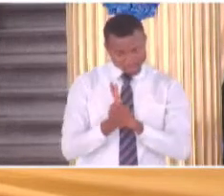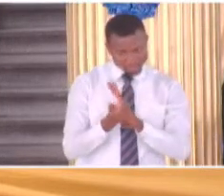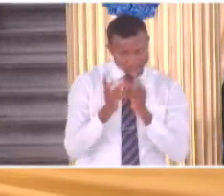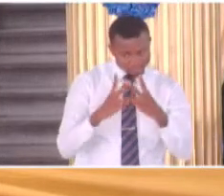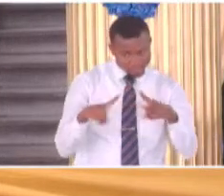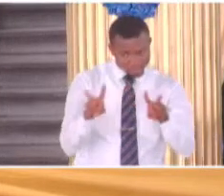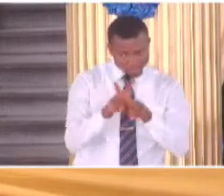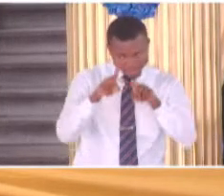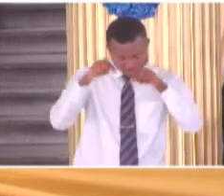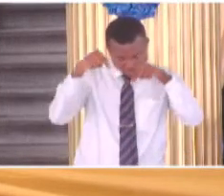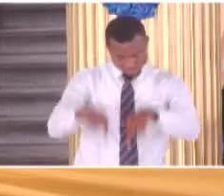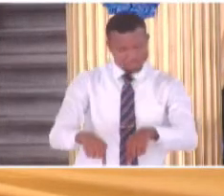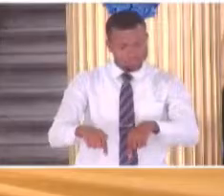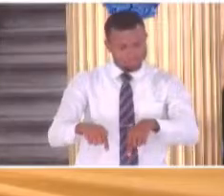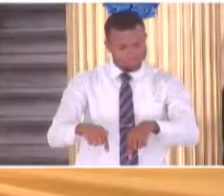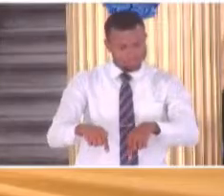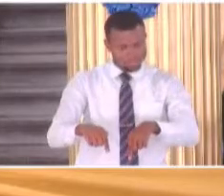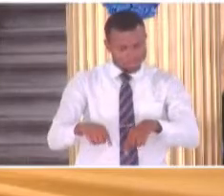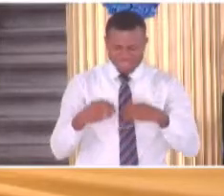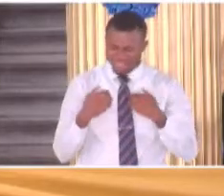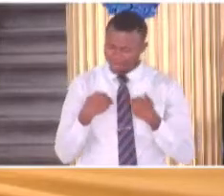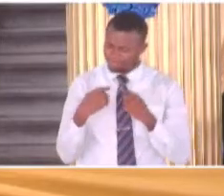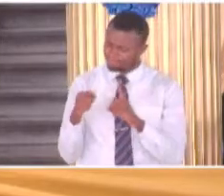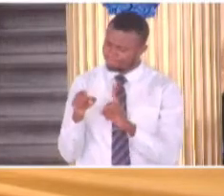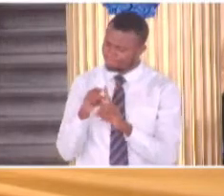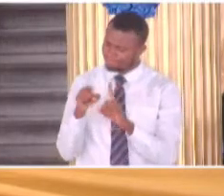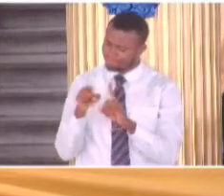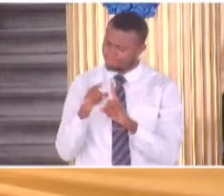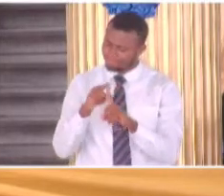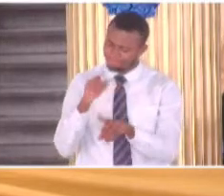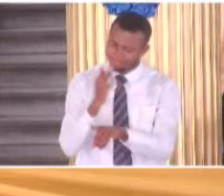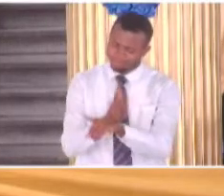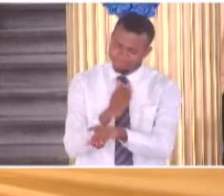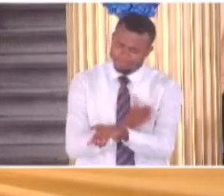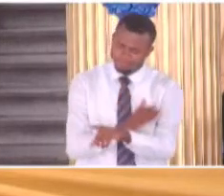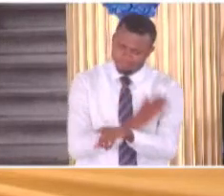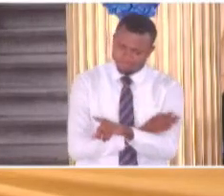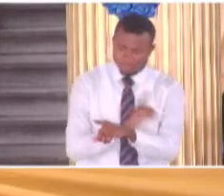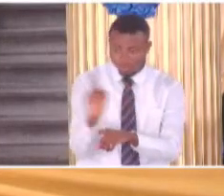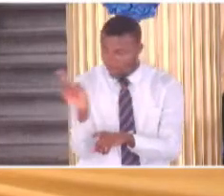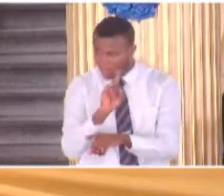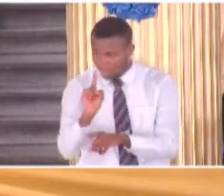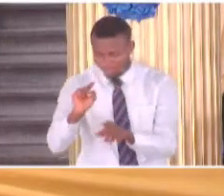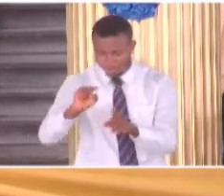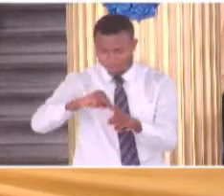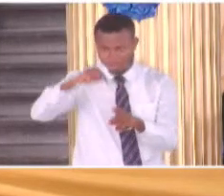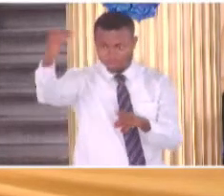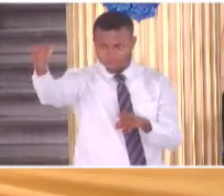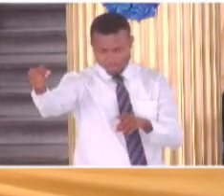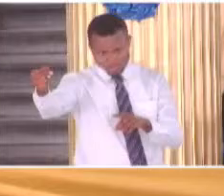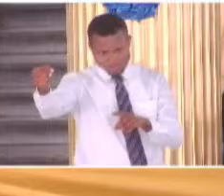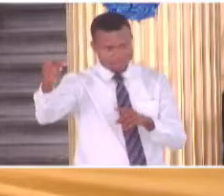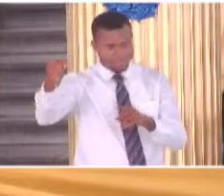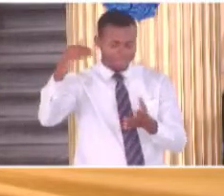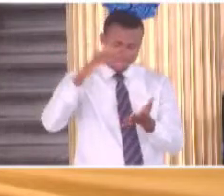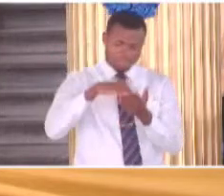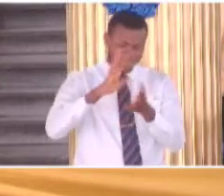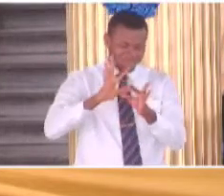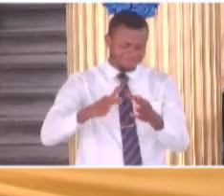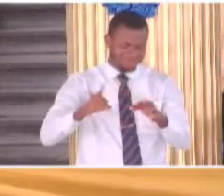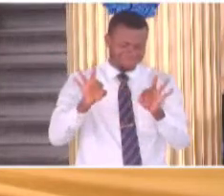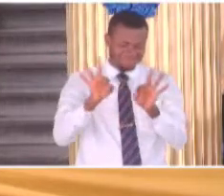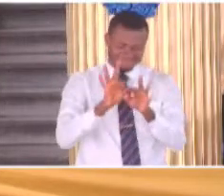acquired here to make a positive impact wherever you go. We are incredibly proud of